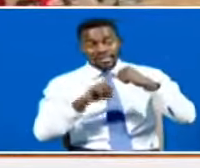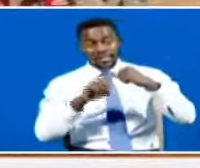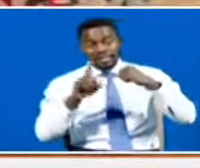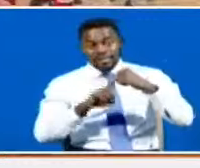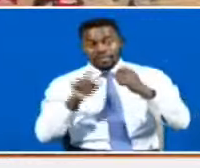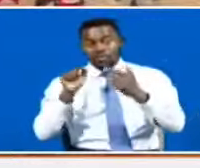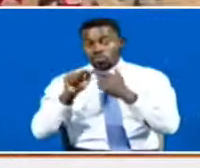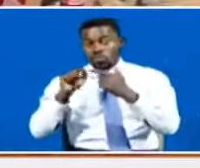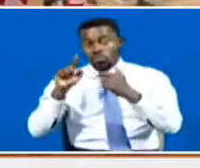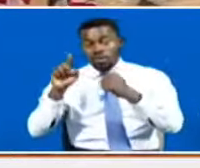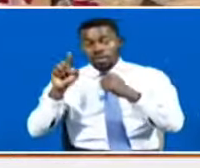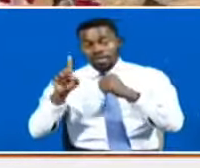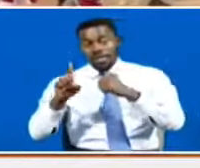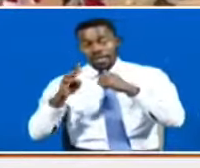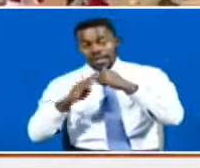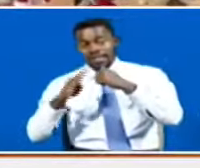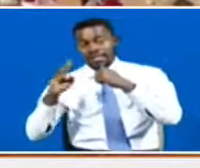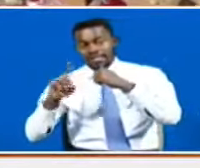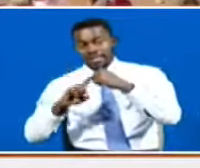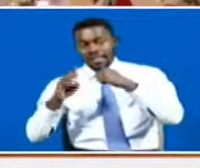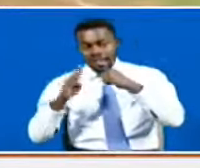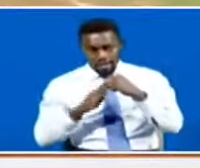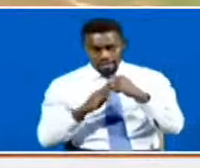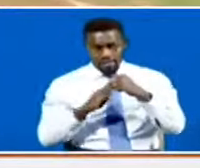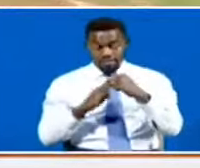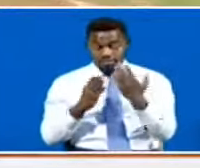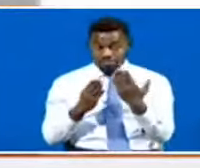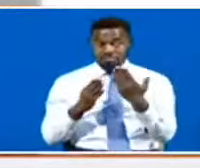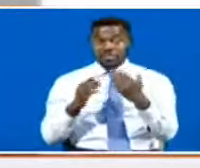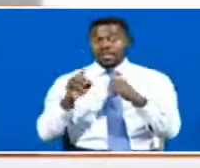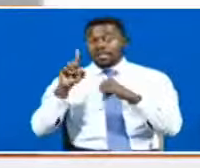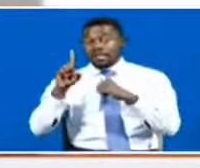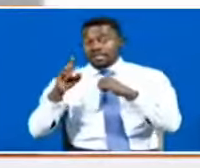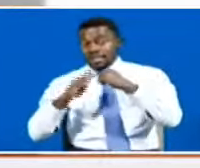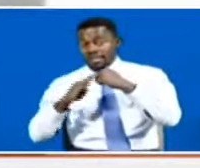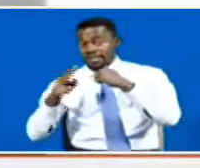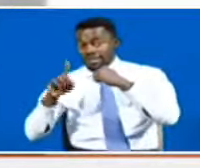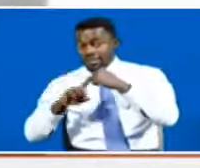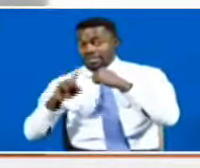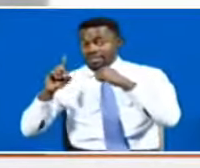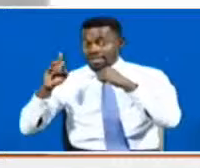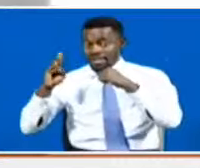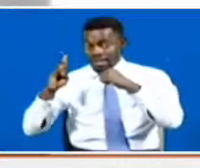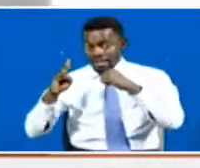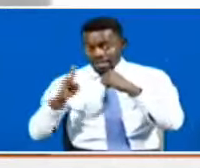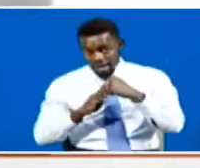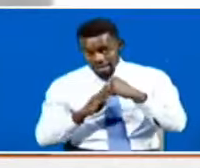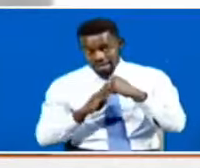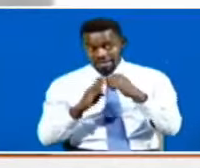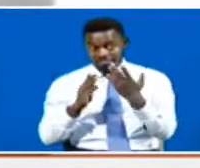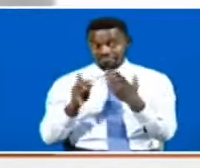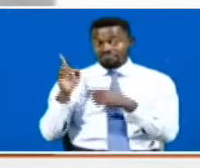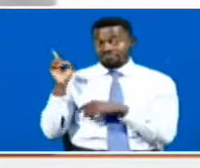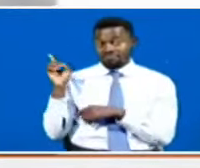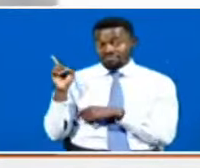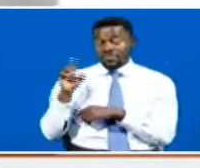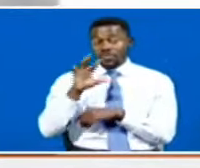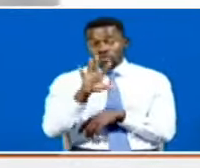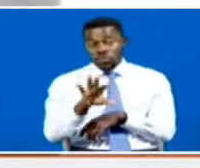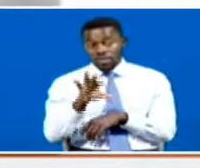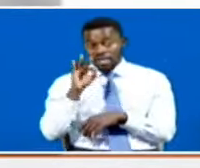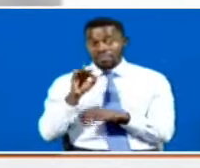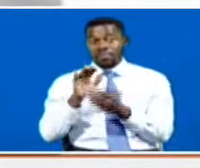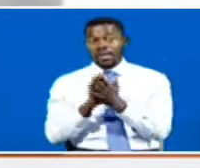May 1969. In June 1969, Major General Joseph Musyimi Ndolo was appointed Kenya's